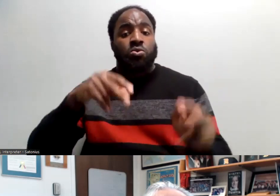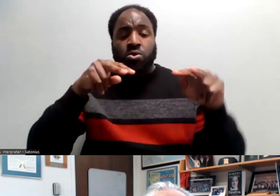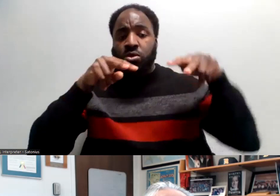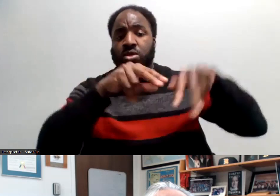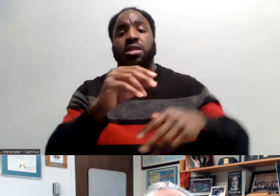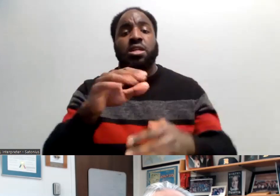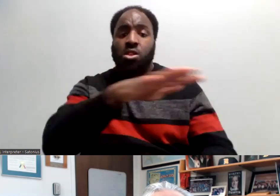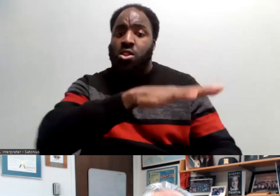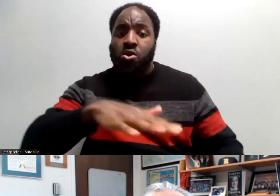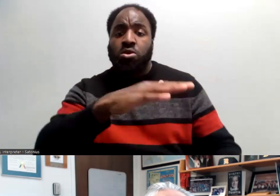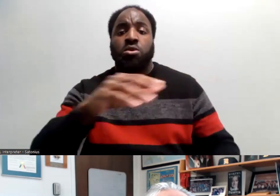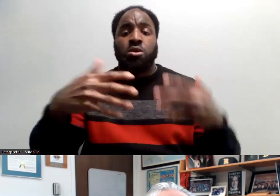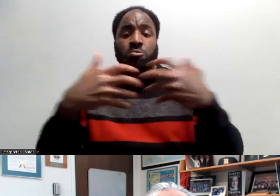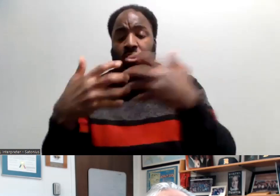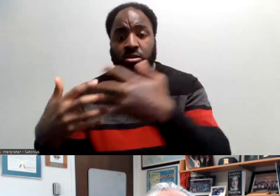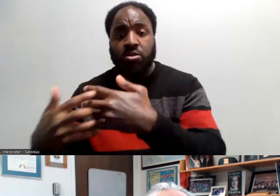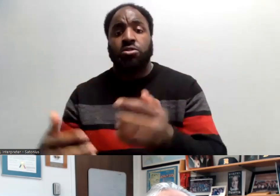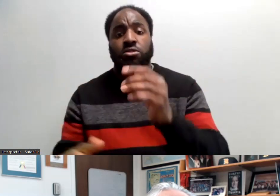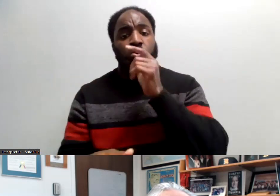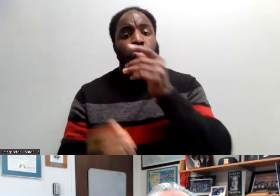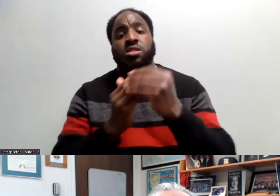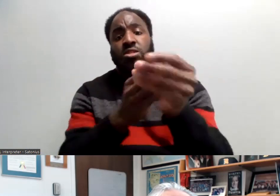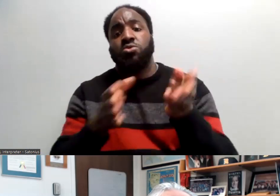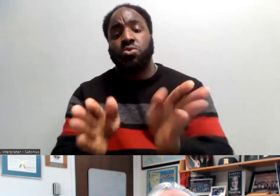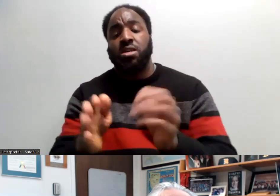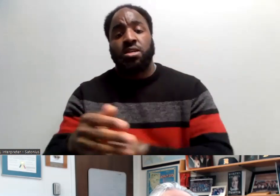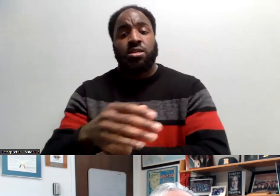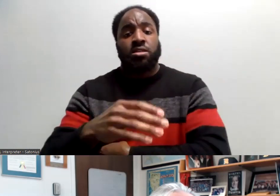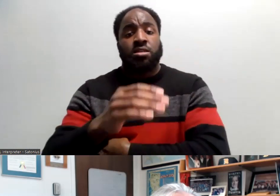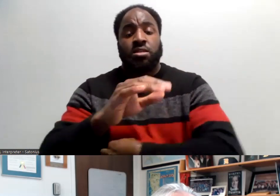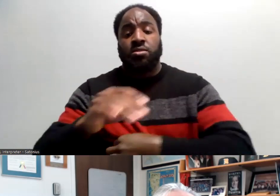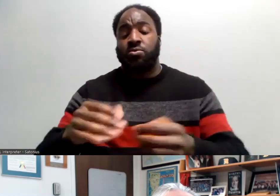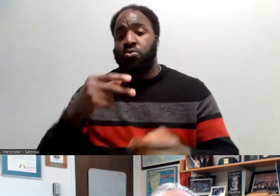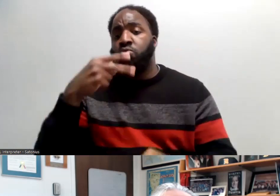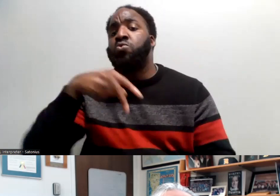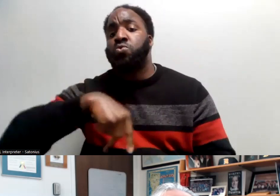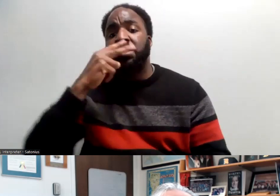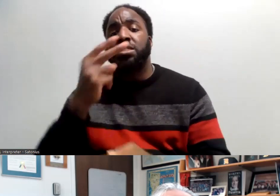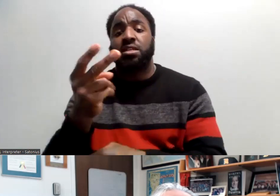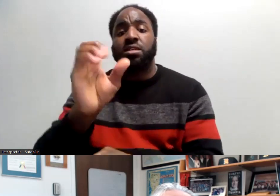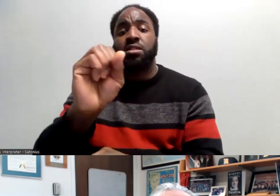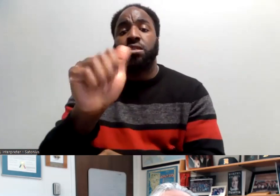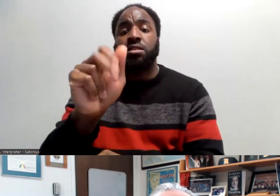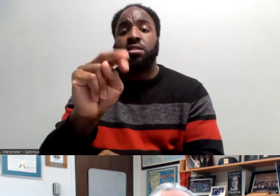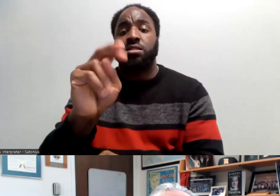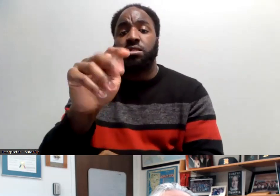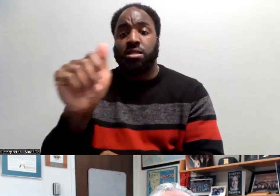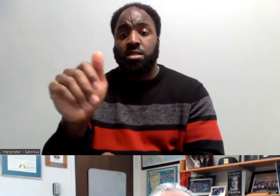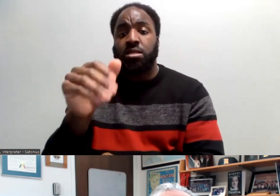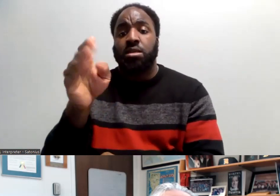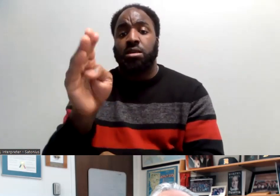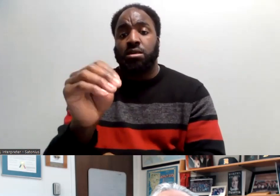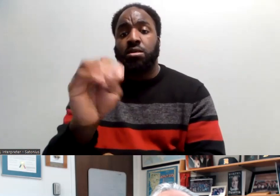partners who are really leading the way. San Diego, for one, as well as Santa Monica, we've seen, who are doing targeted rental